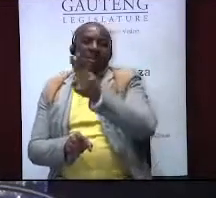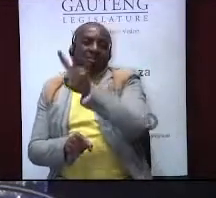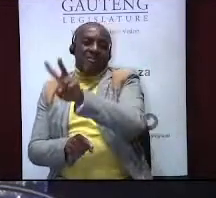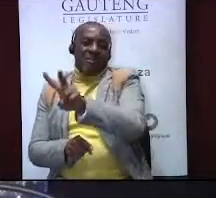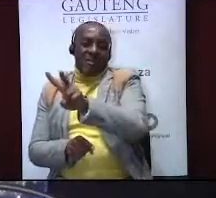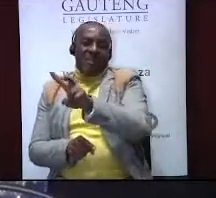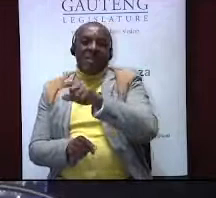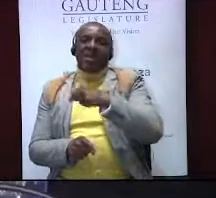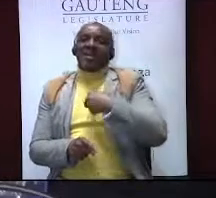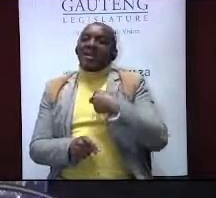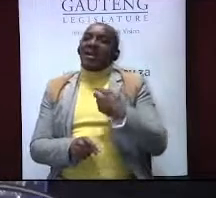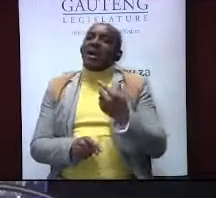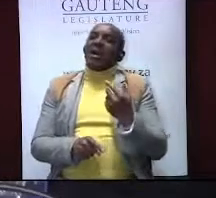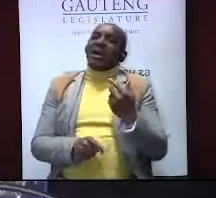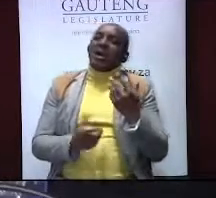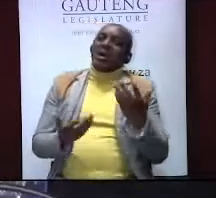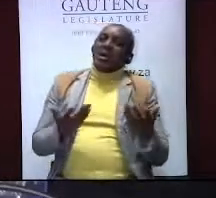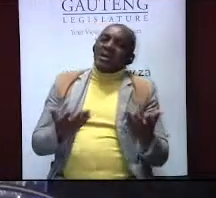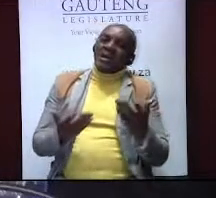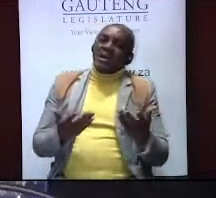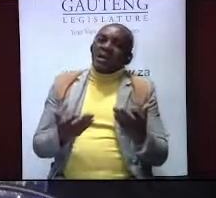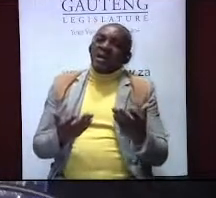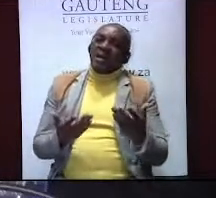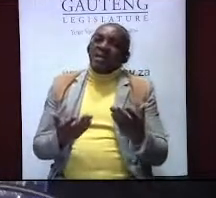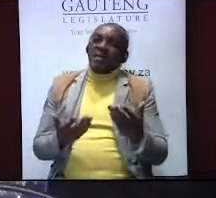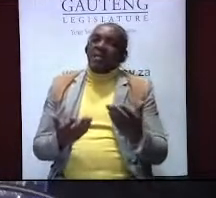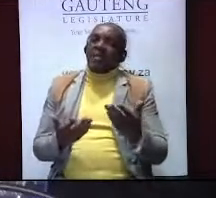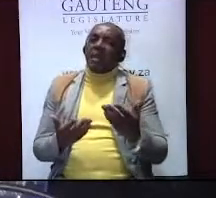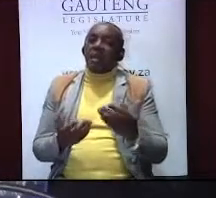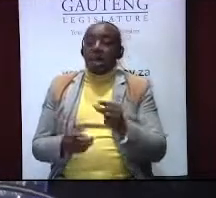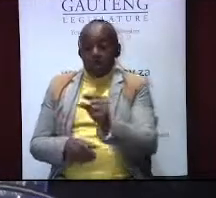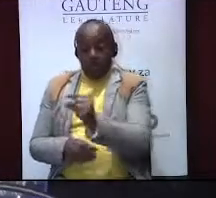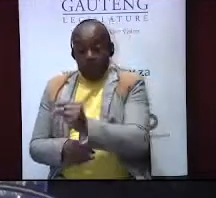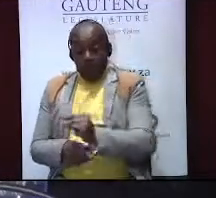We have harmful gender norms